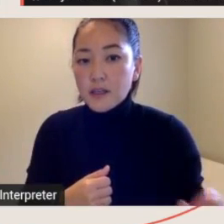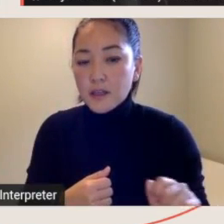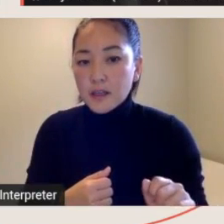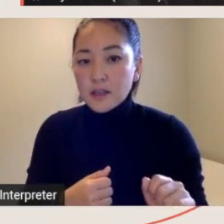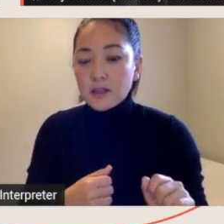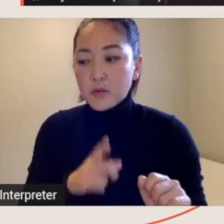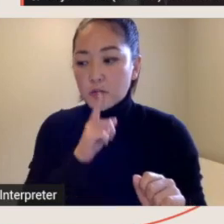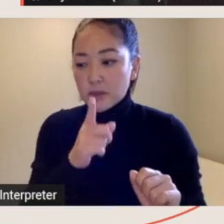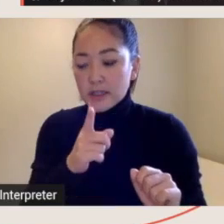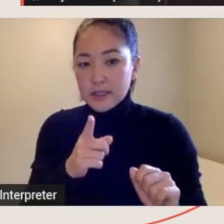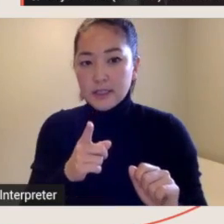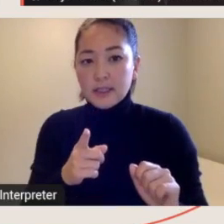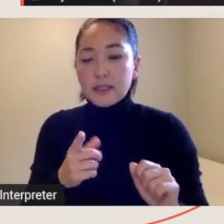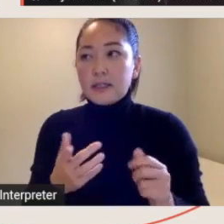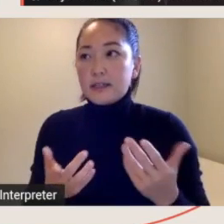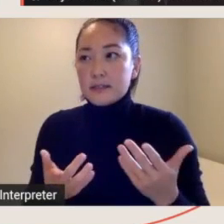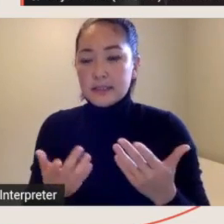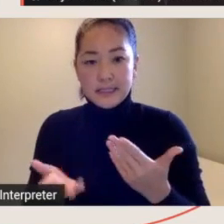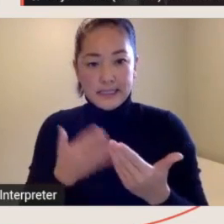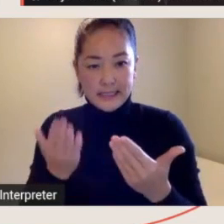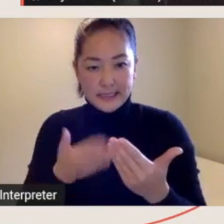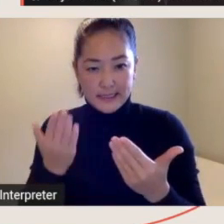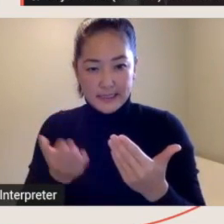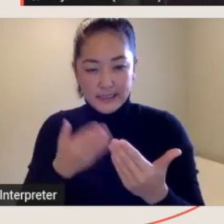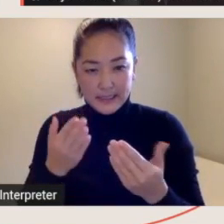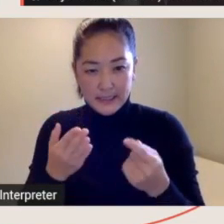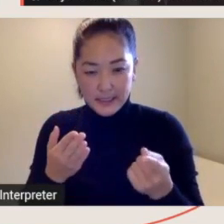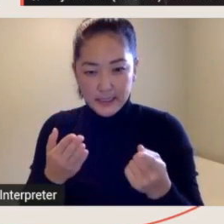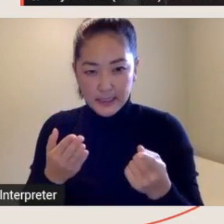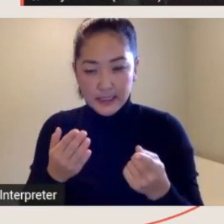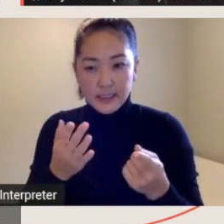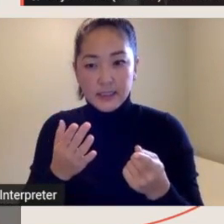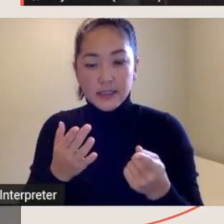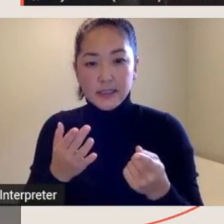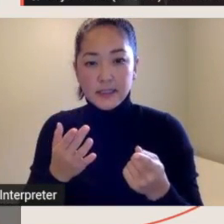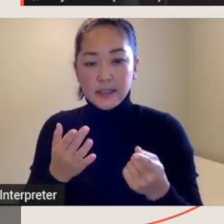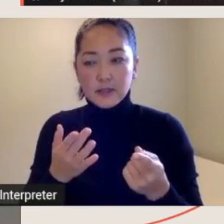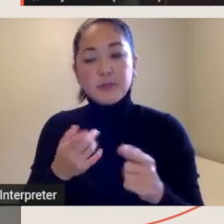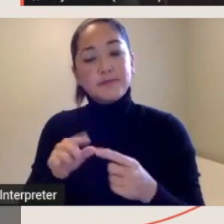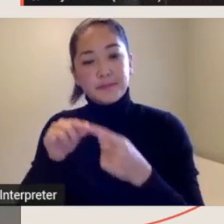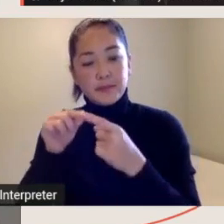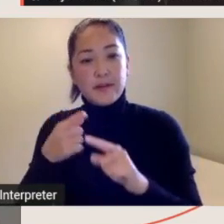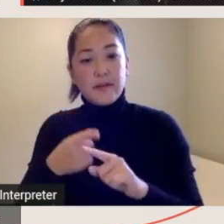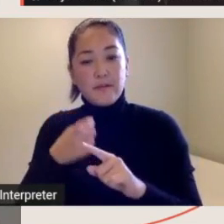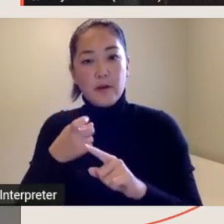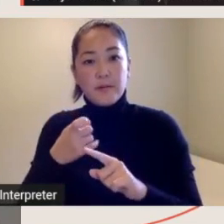get into that temptation sometimes, especially coming from outside and just understanding